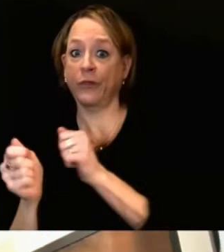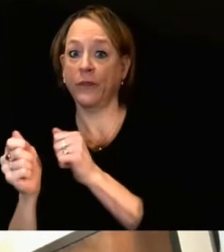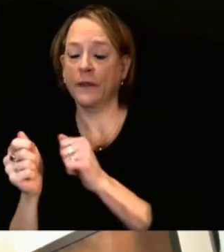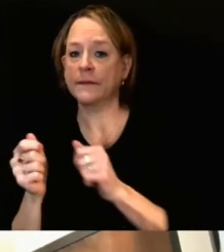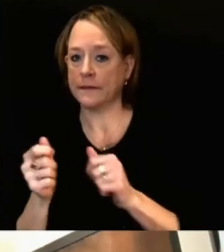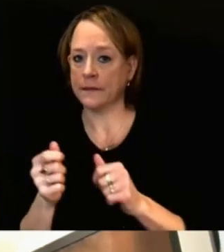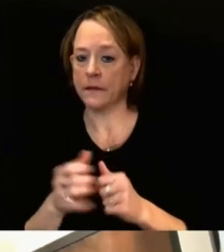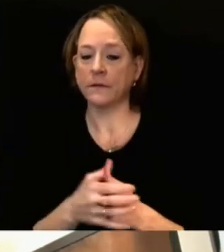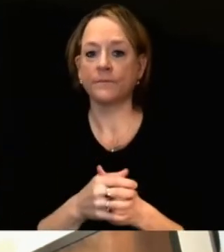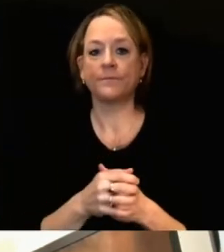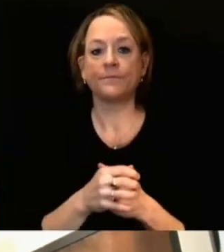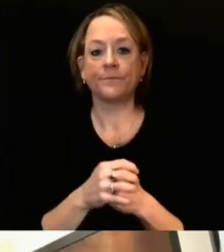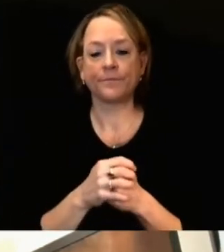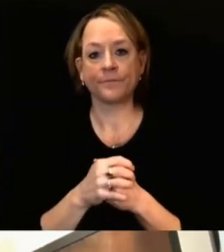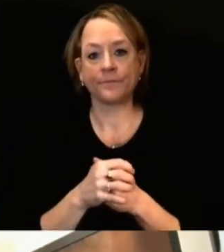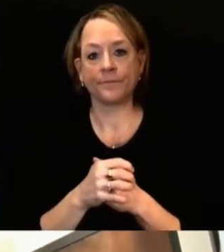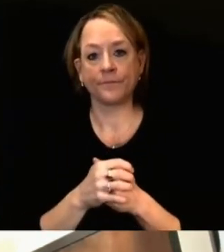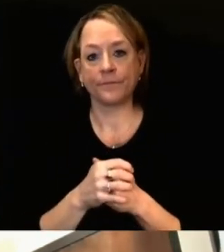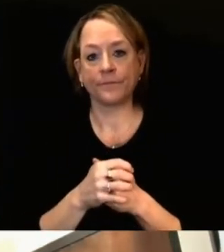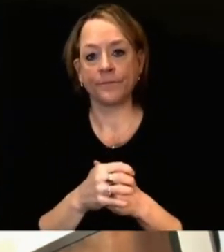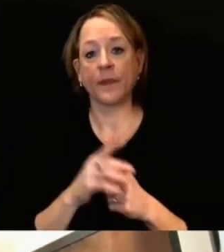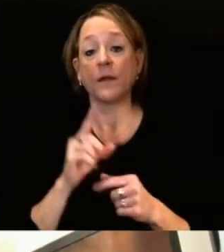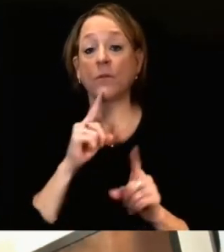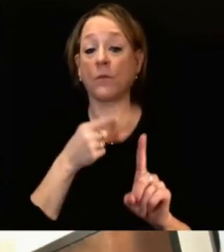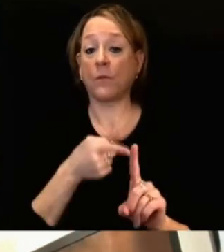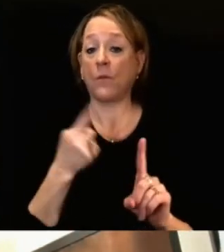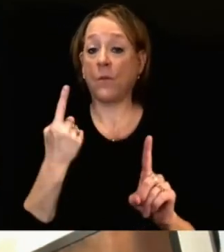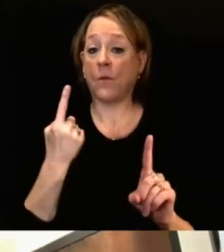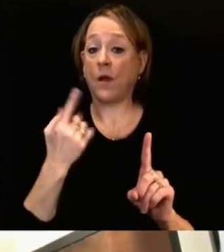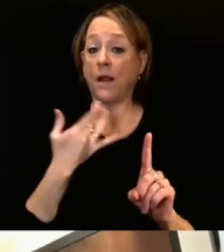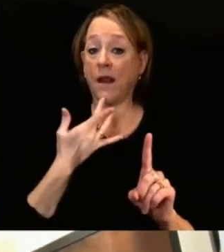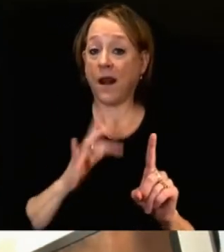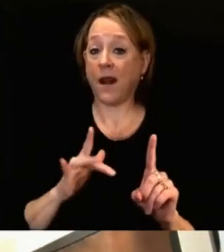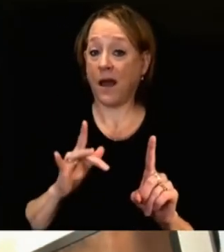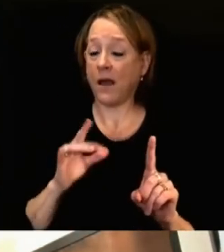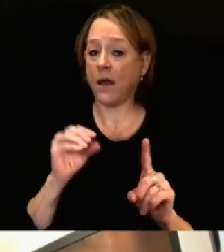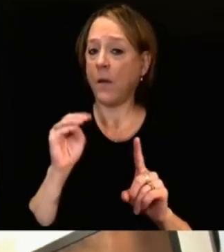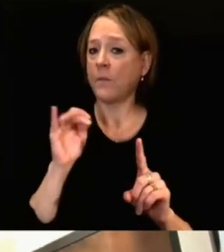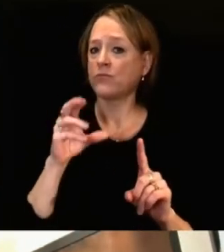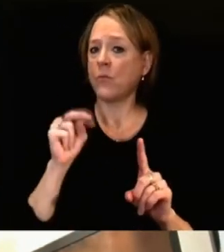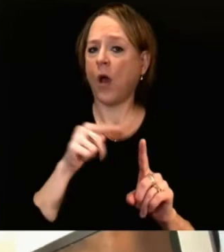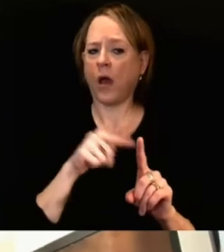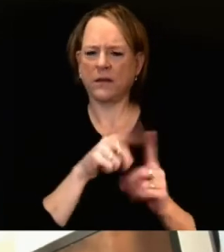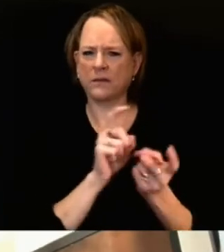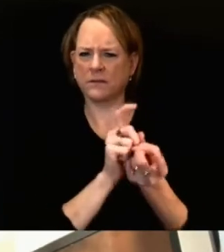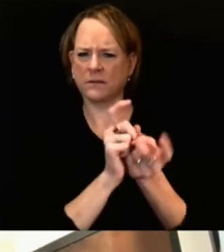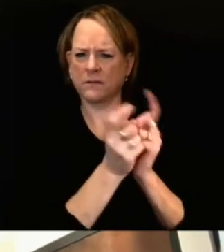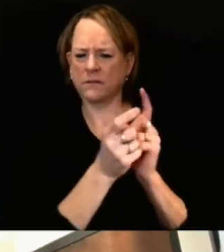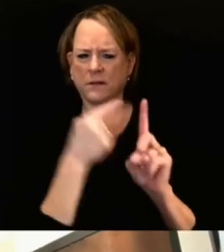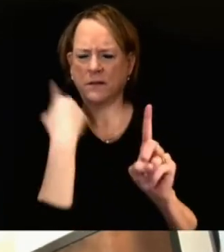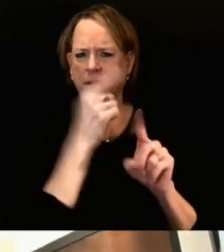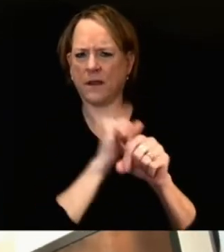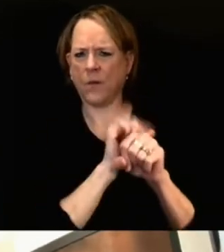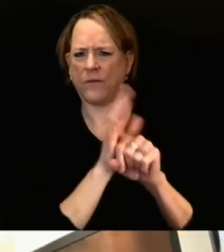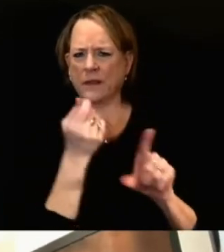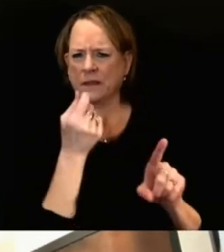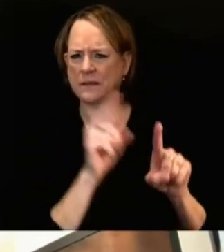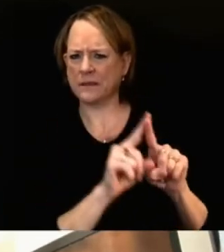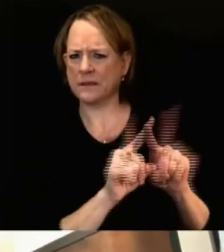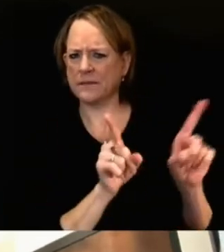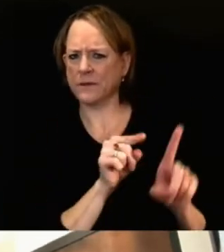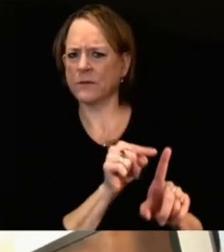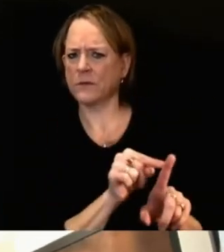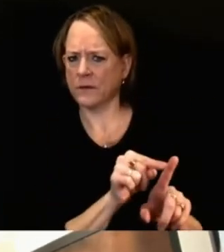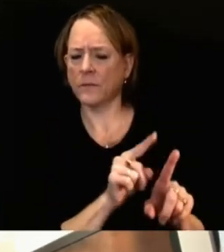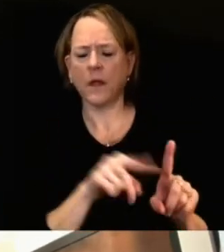seen before, and it's worse in a very important way that it spreads so much easily. But as I mentioned, it seems to cause less severe disease